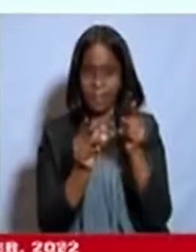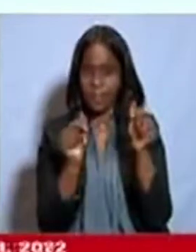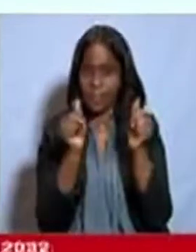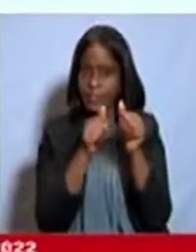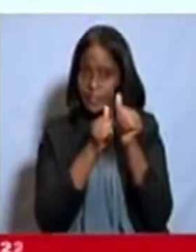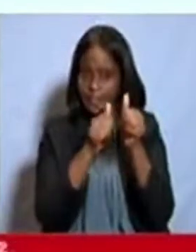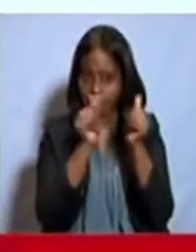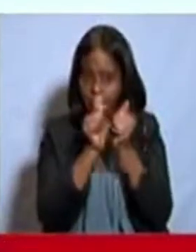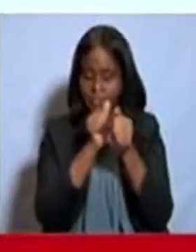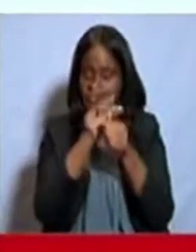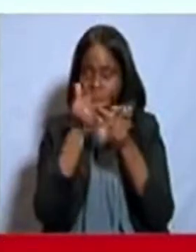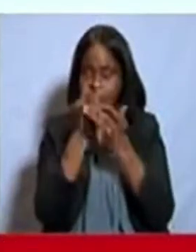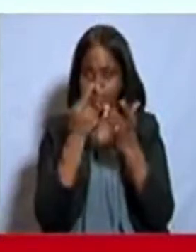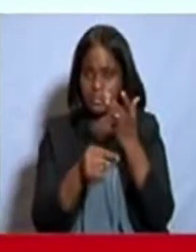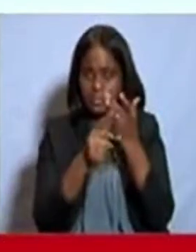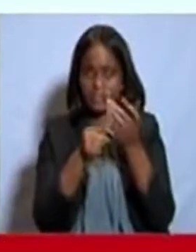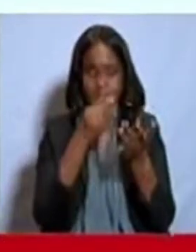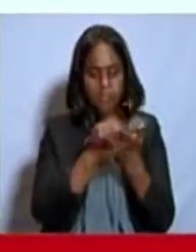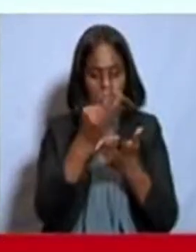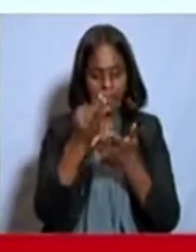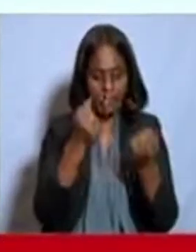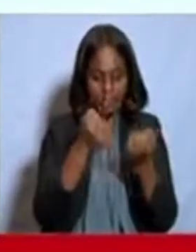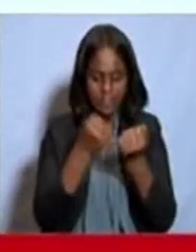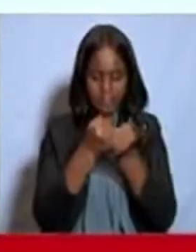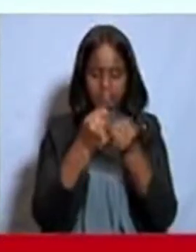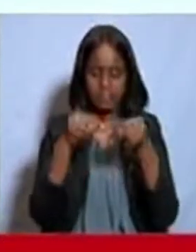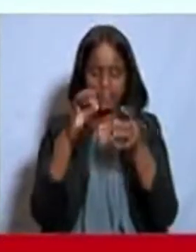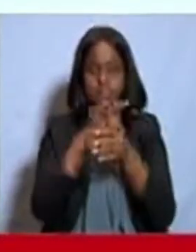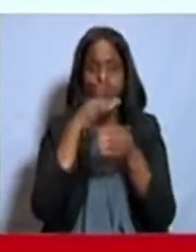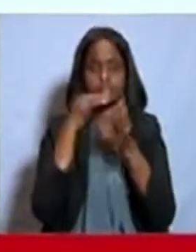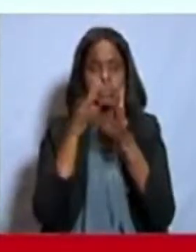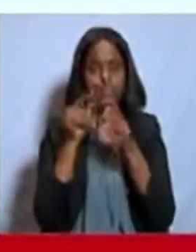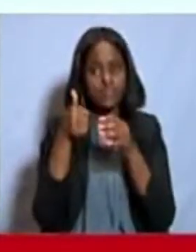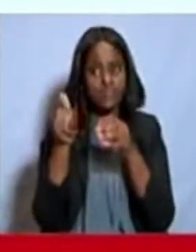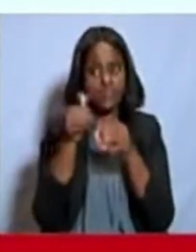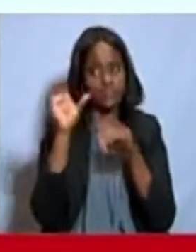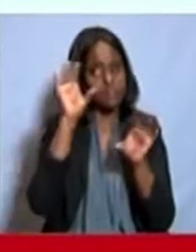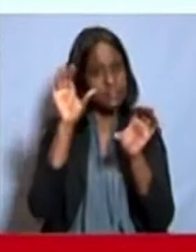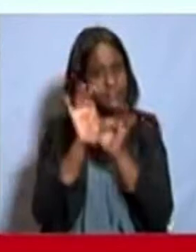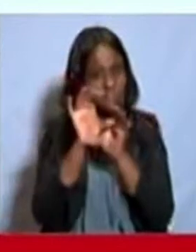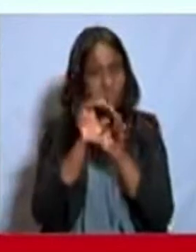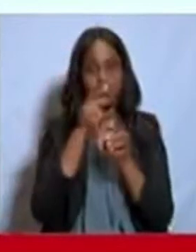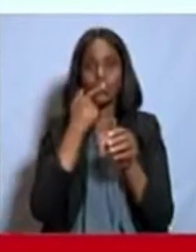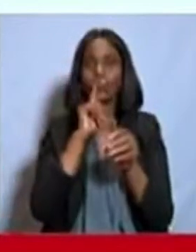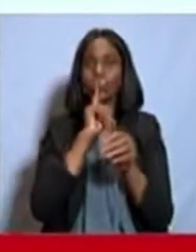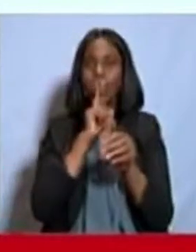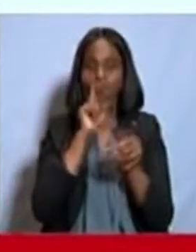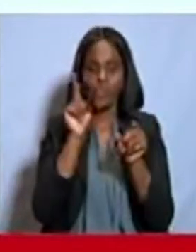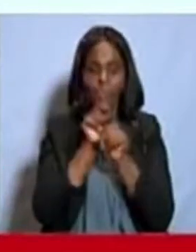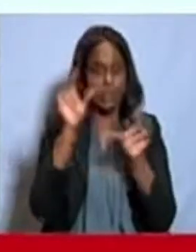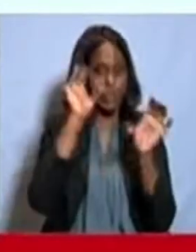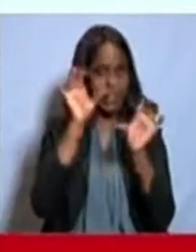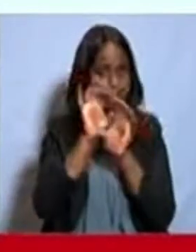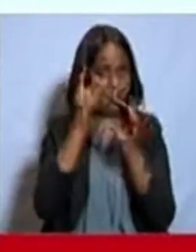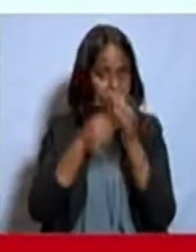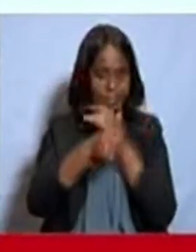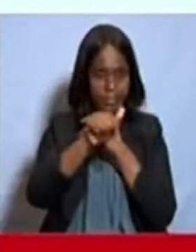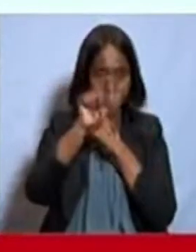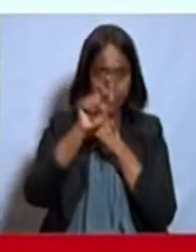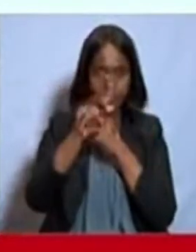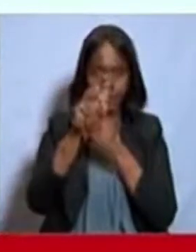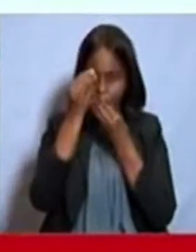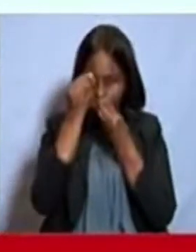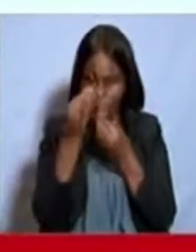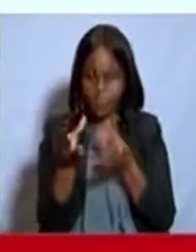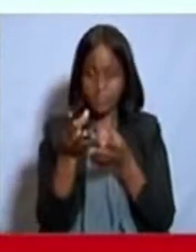with the consideration that inputs initially given to farmers are a conditional grant and the conditions need to be adhered